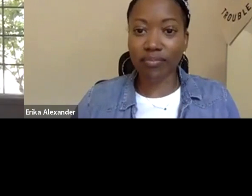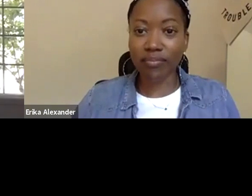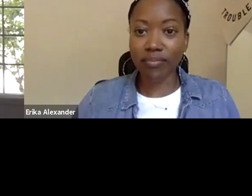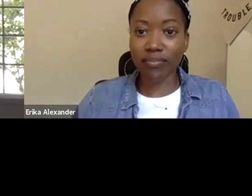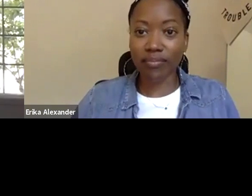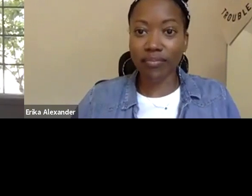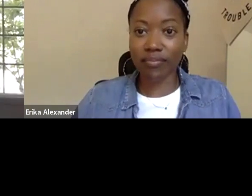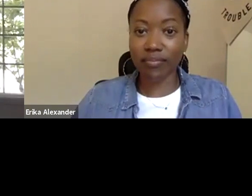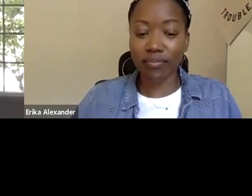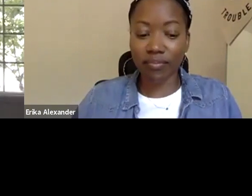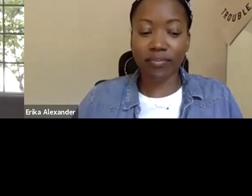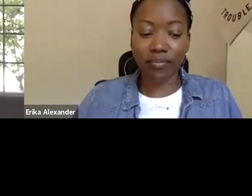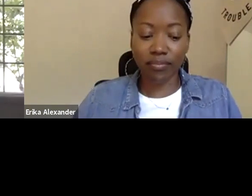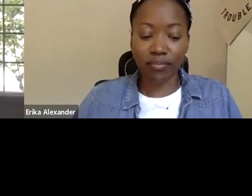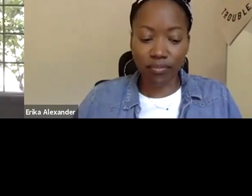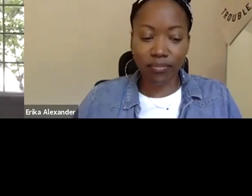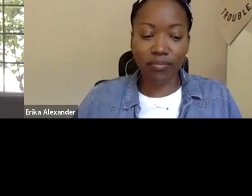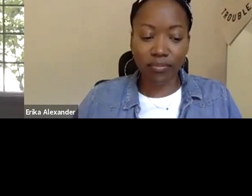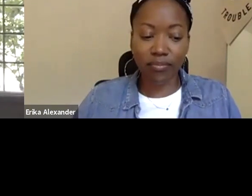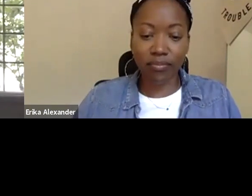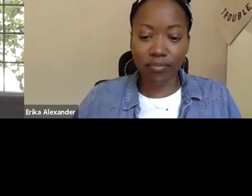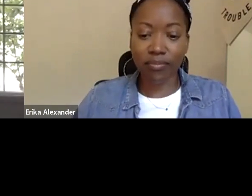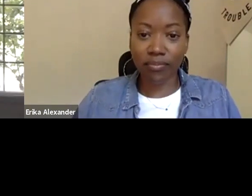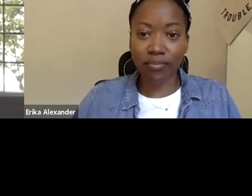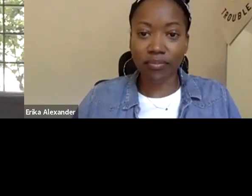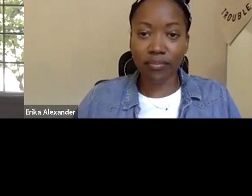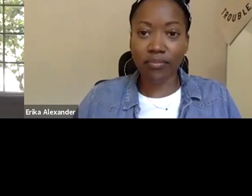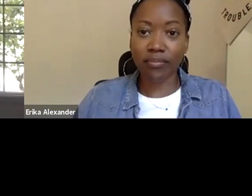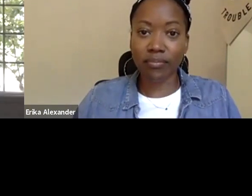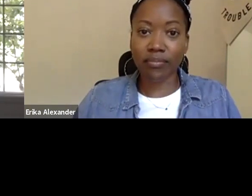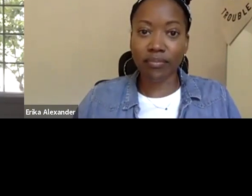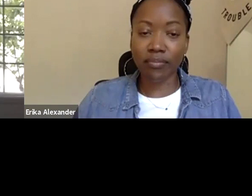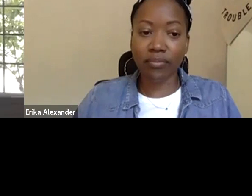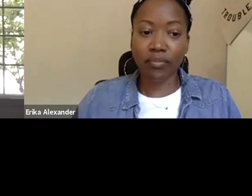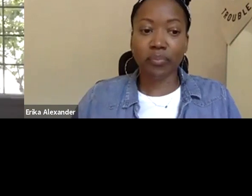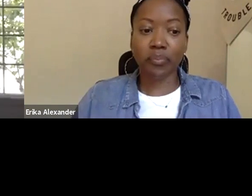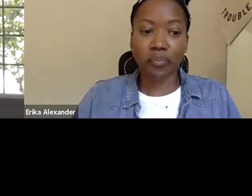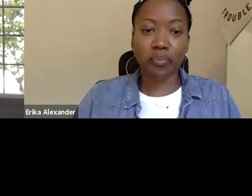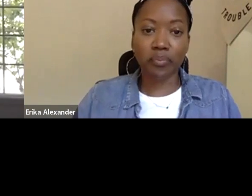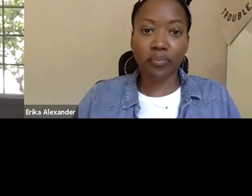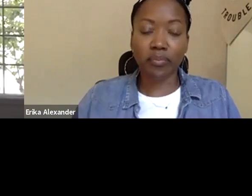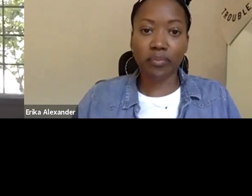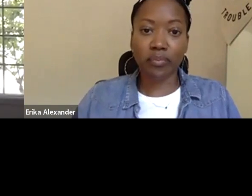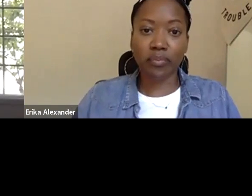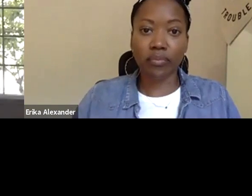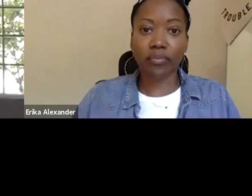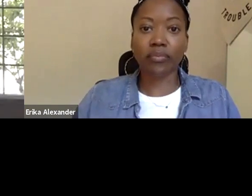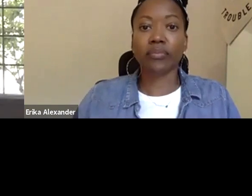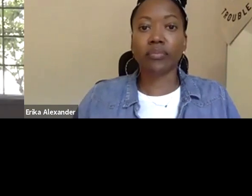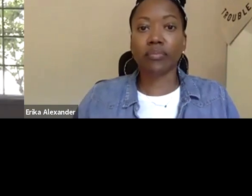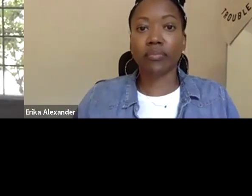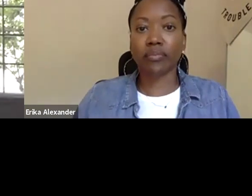your allyship? That's got a one big bucket. And then I do want you to talk about the